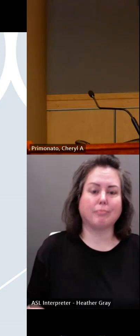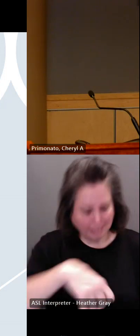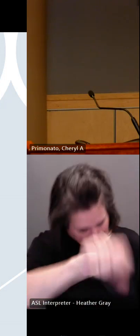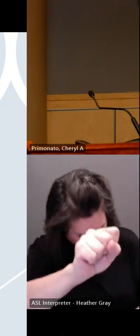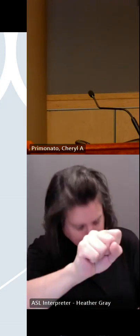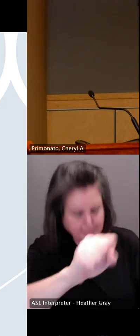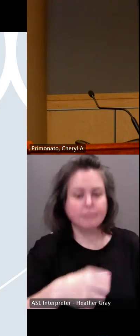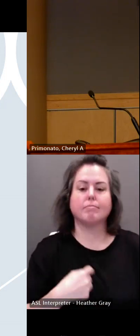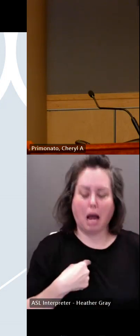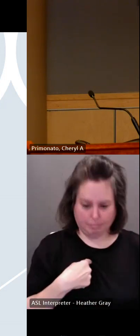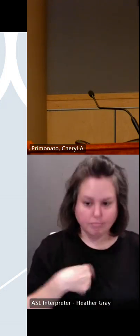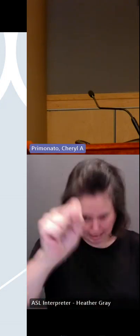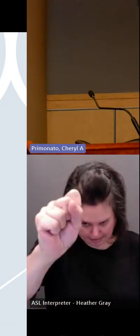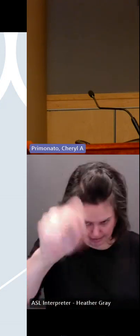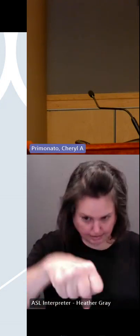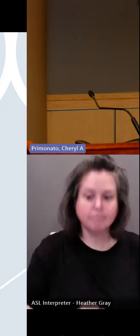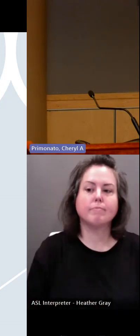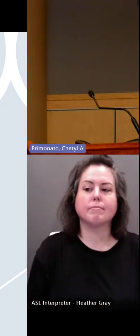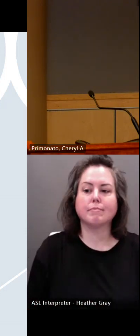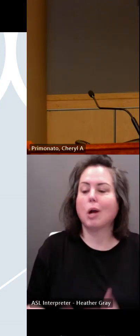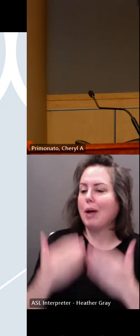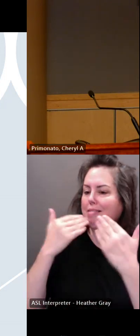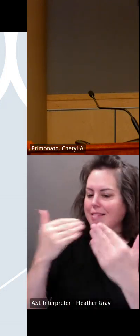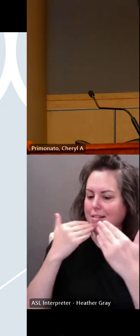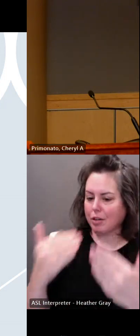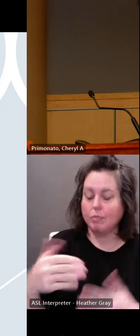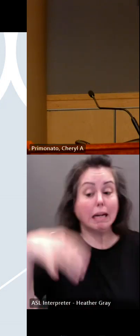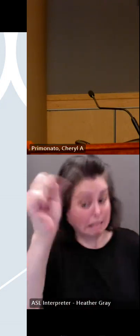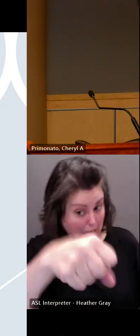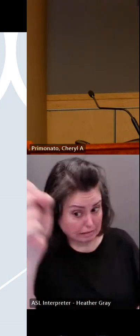I. Thank you. Aye.